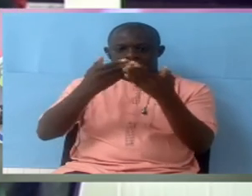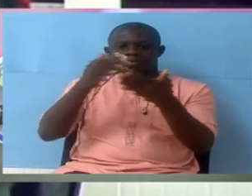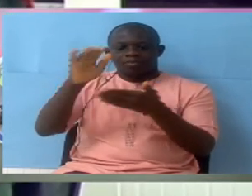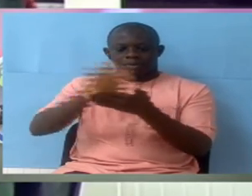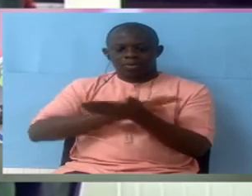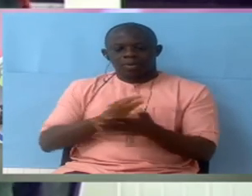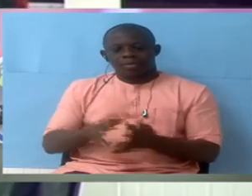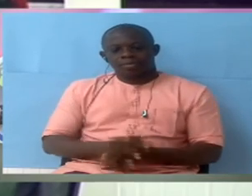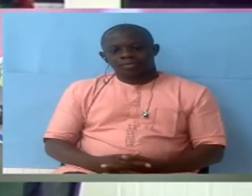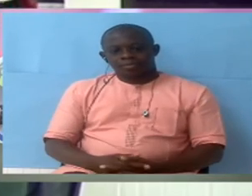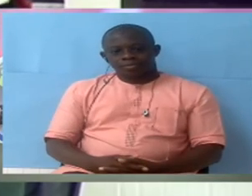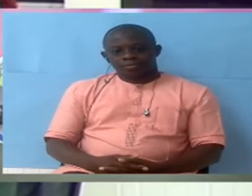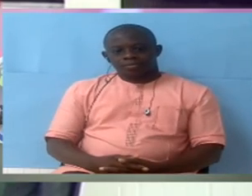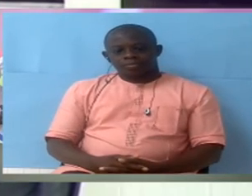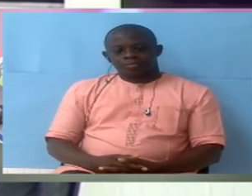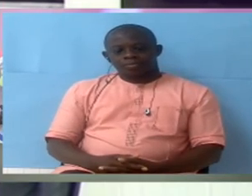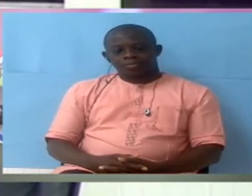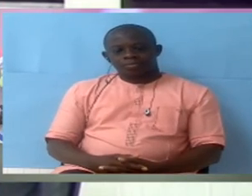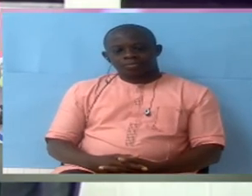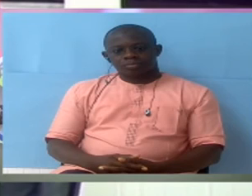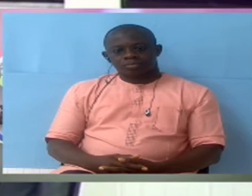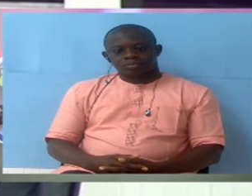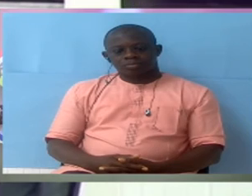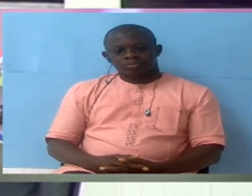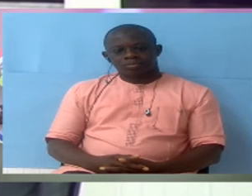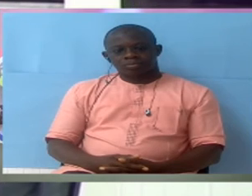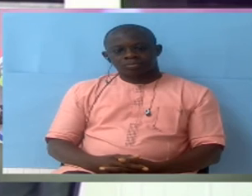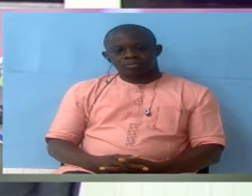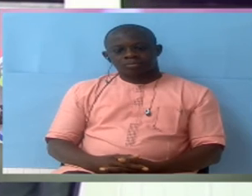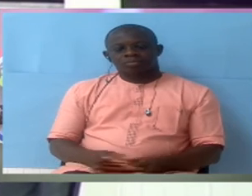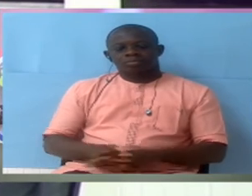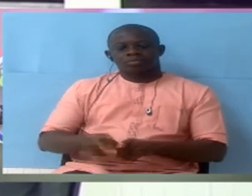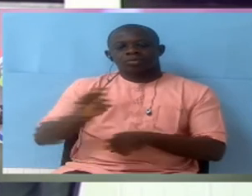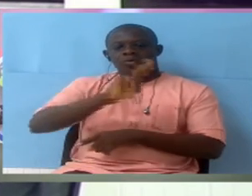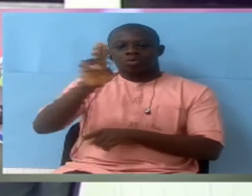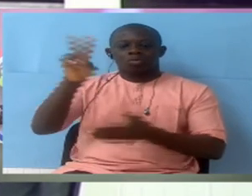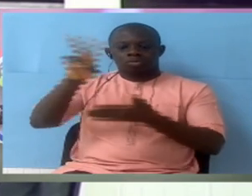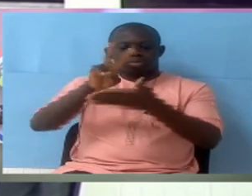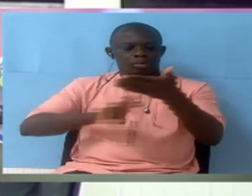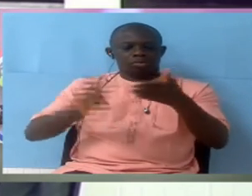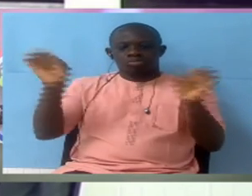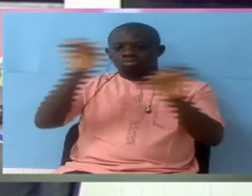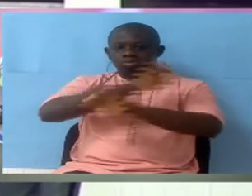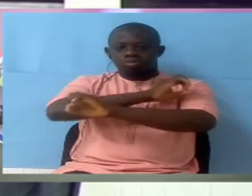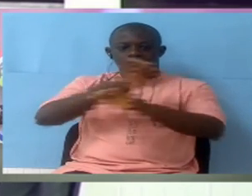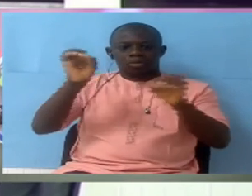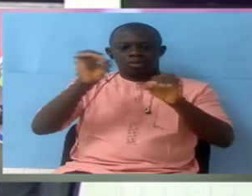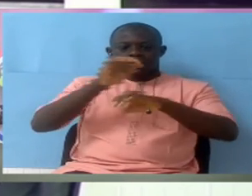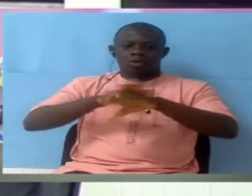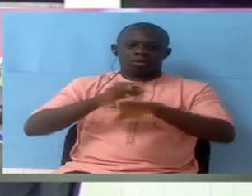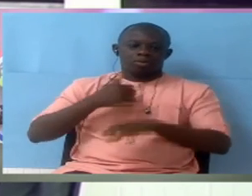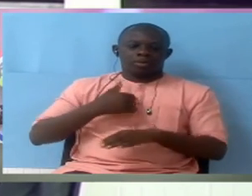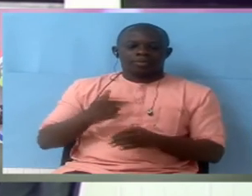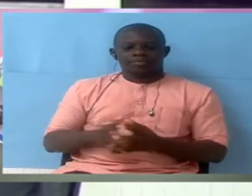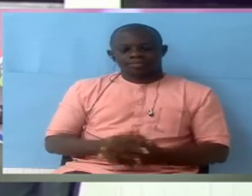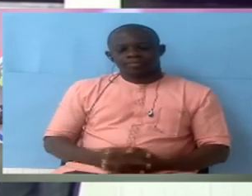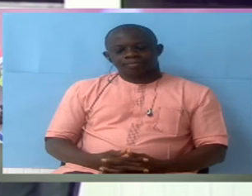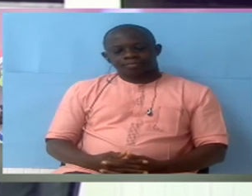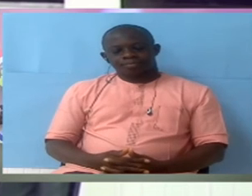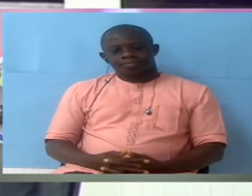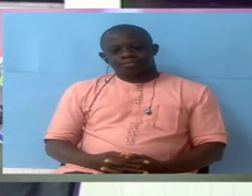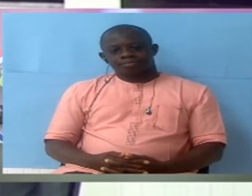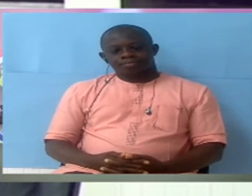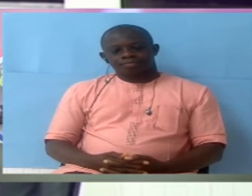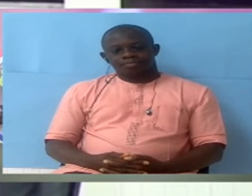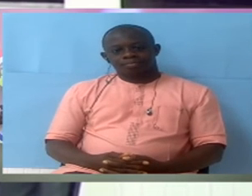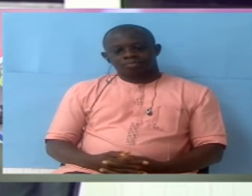jangal kaddu bobu. No, he did not read any charge to me. Dedet waxul ma dara lo xamne mom lañ